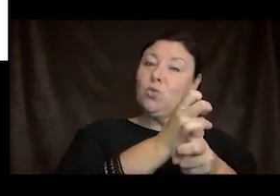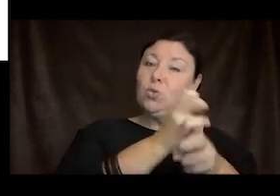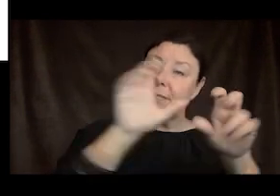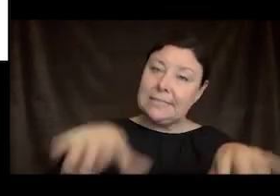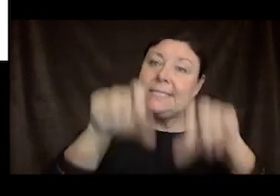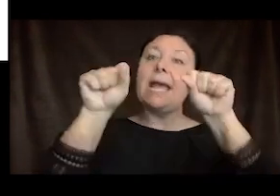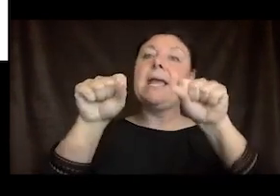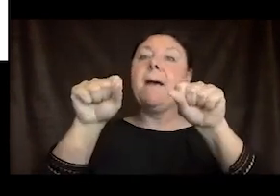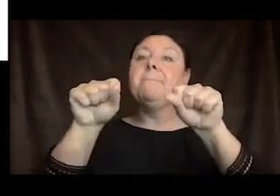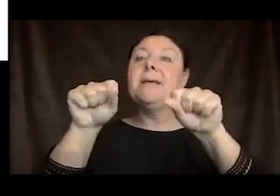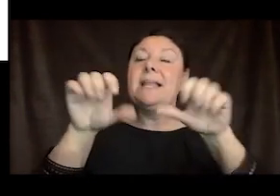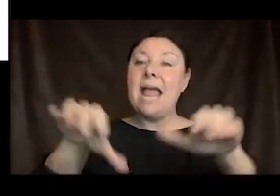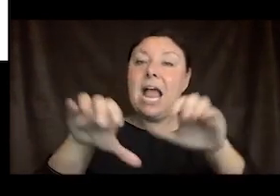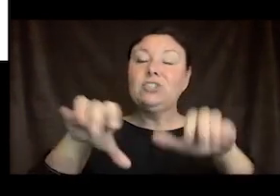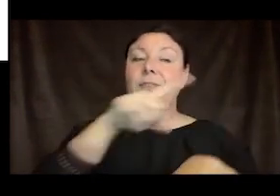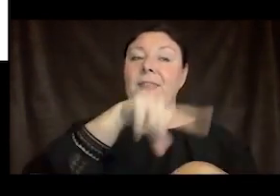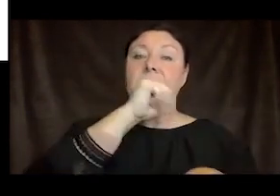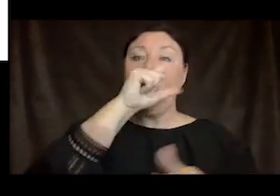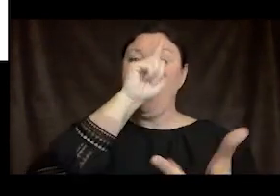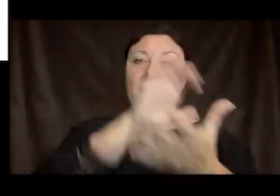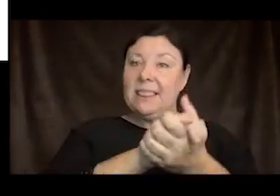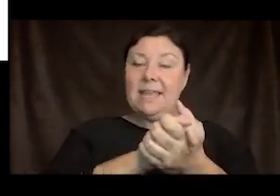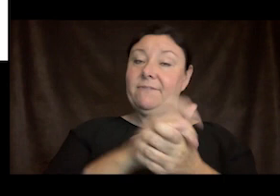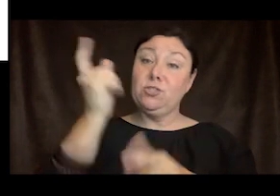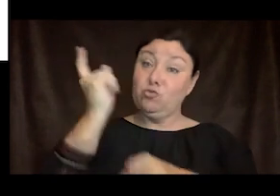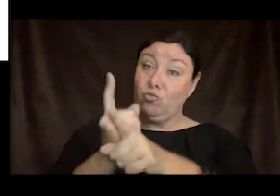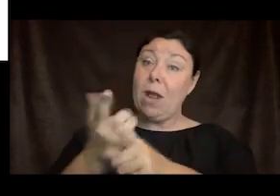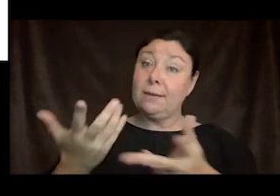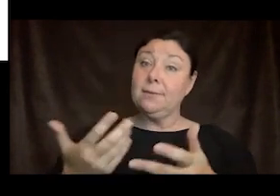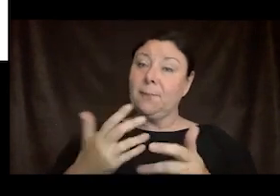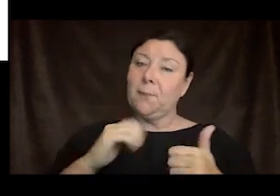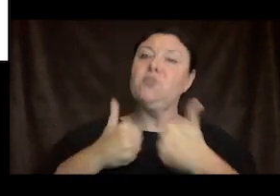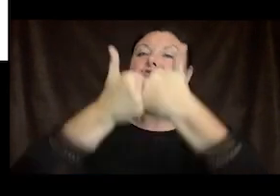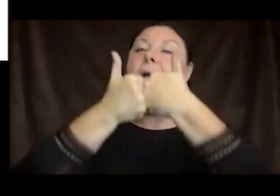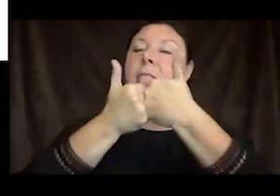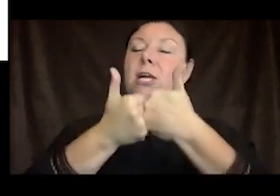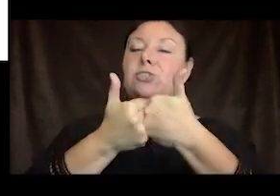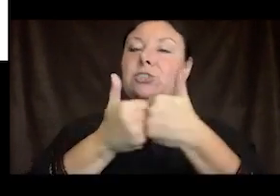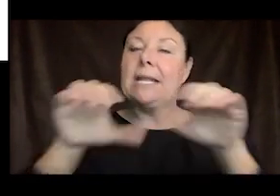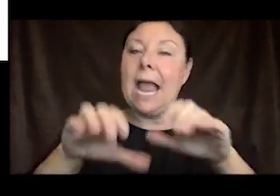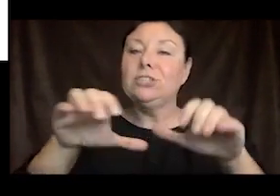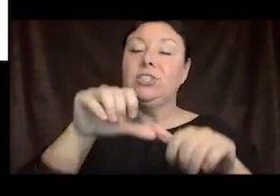correct. And deliberation helps them understand how that can happen.